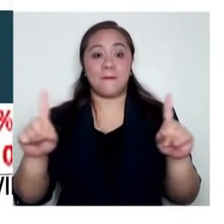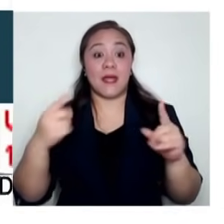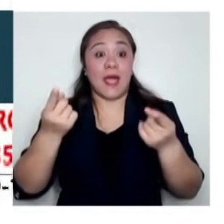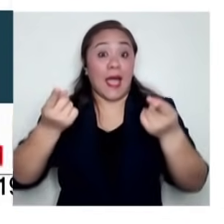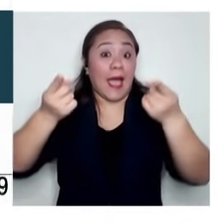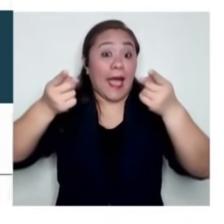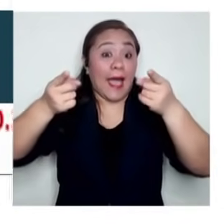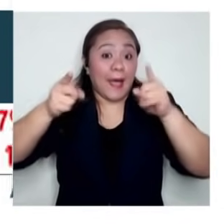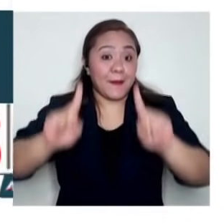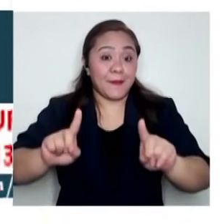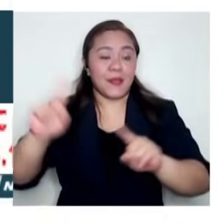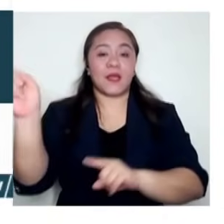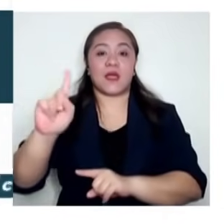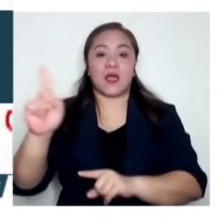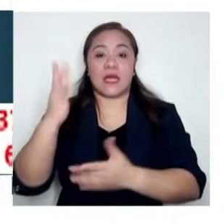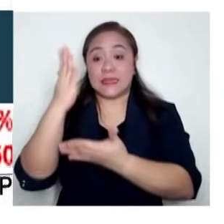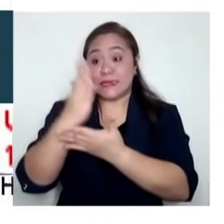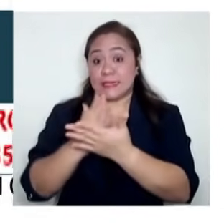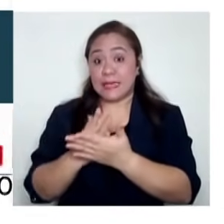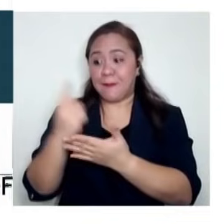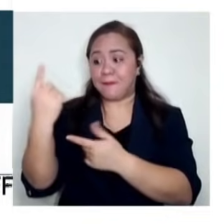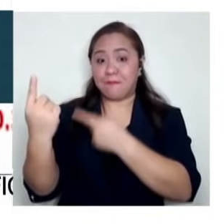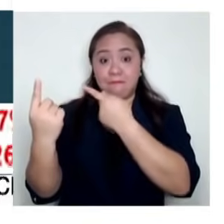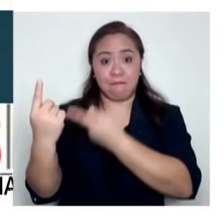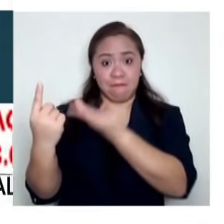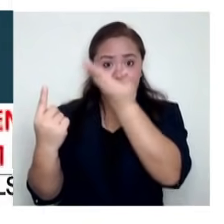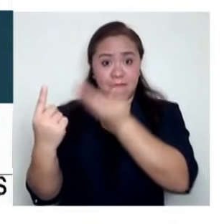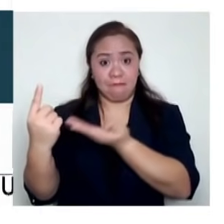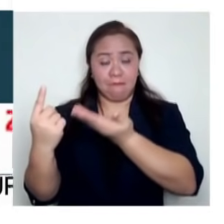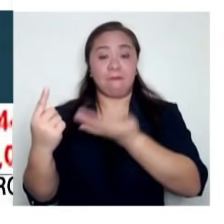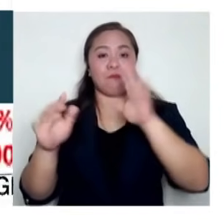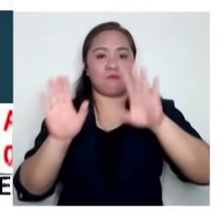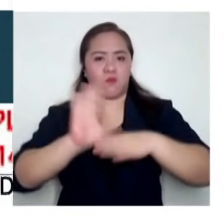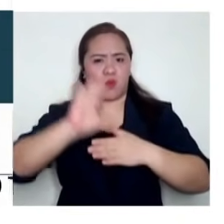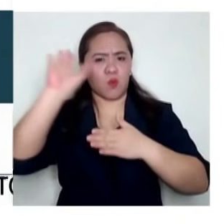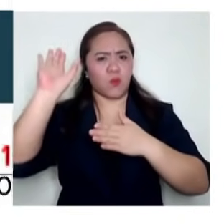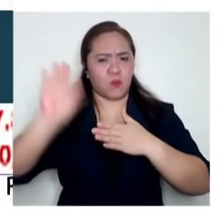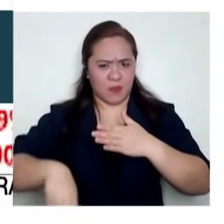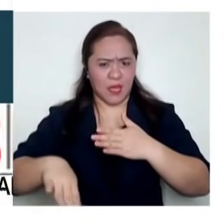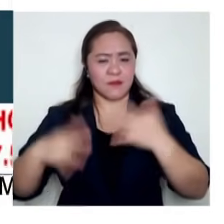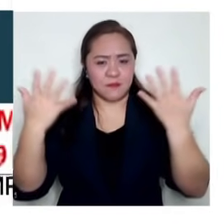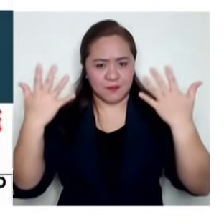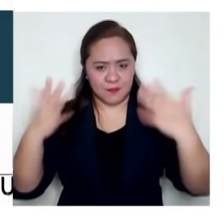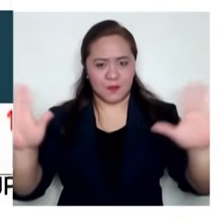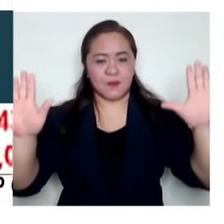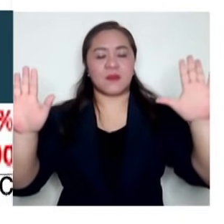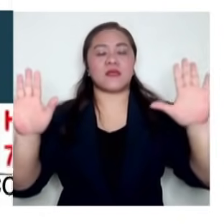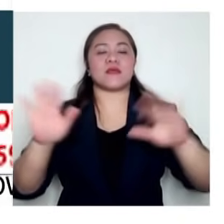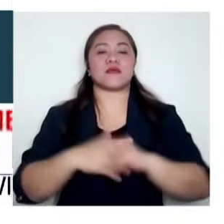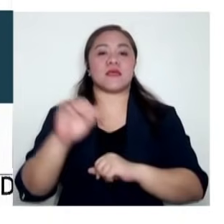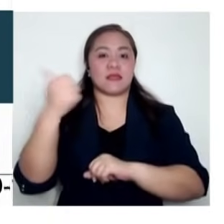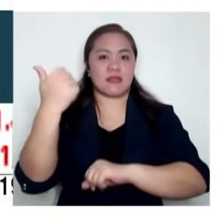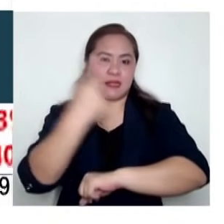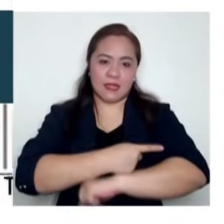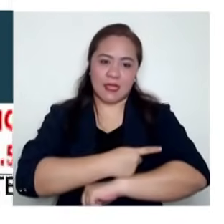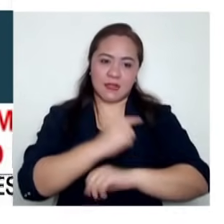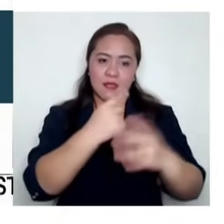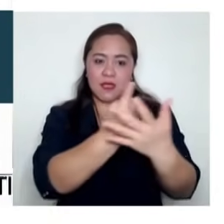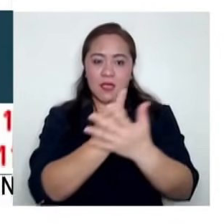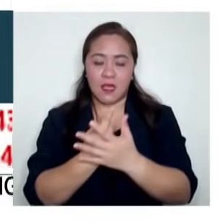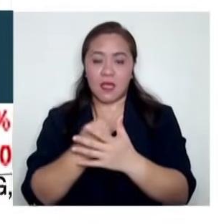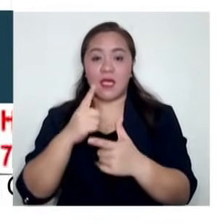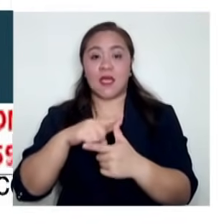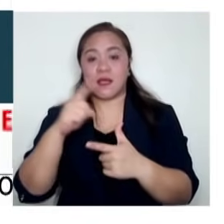these individuals who had finished their 14-day quarantine or 10-day isolation were not tested